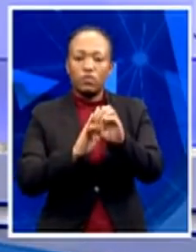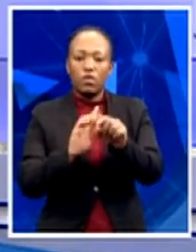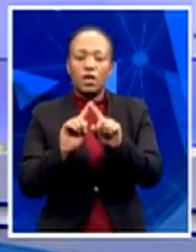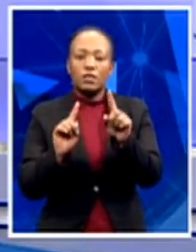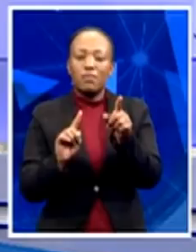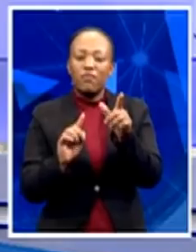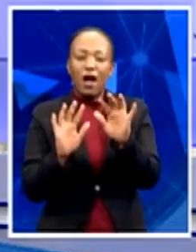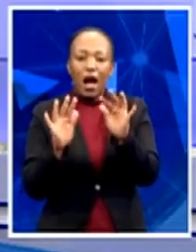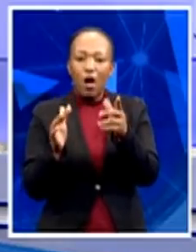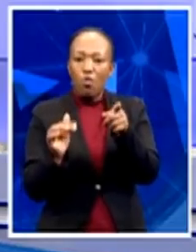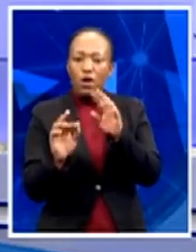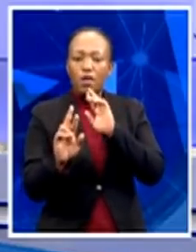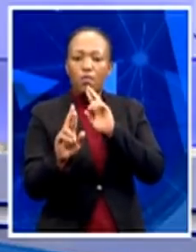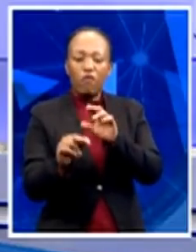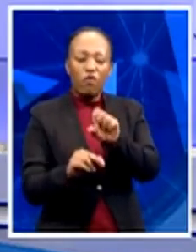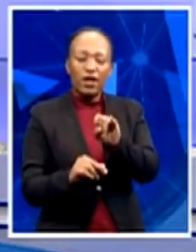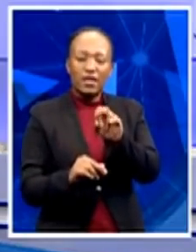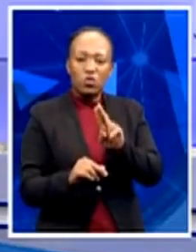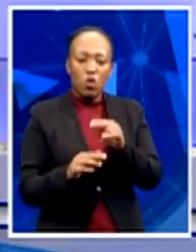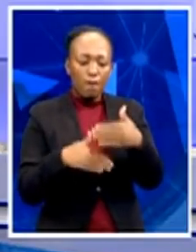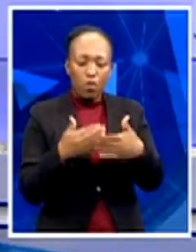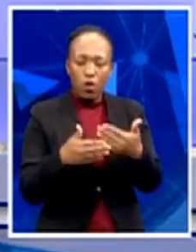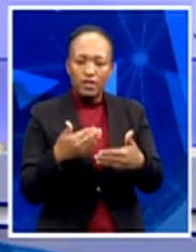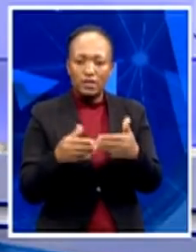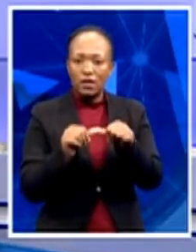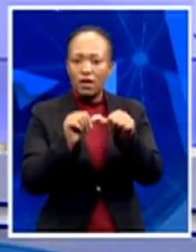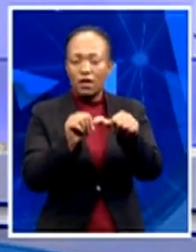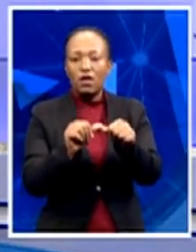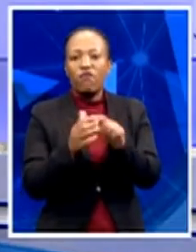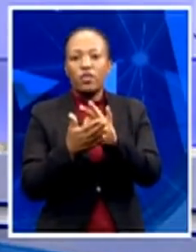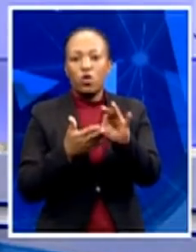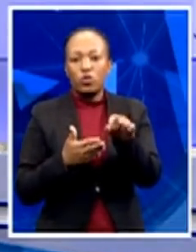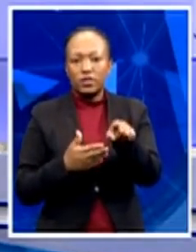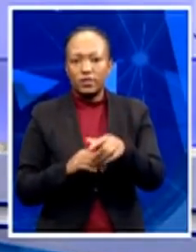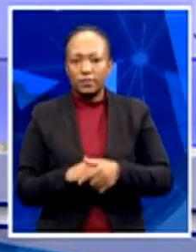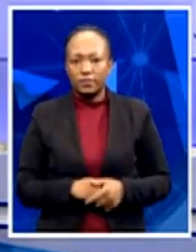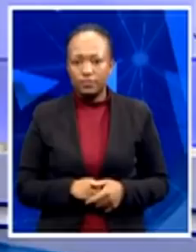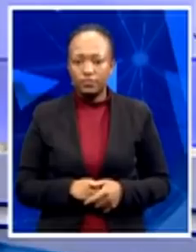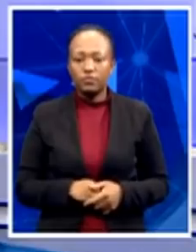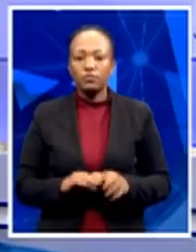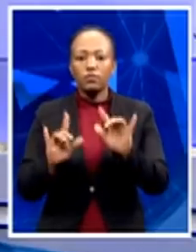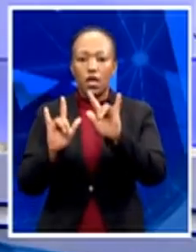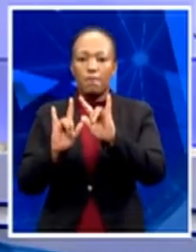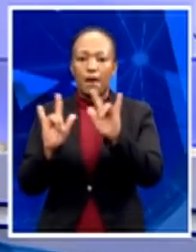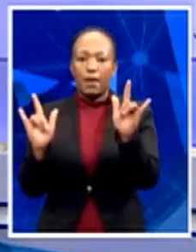SIU process on this contract. Let's say goodbye to you. Thank you so much for watching. Till next time. Bye-bye.